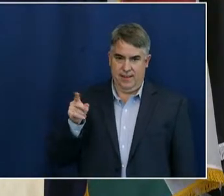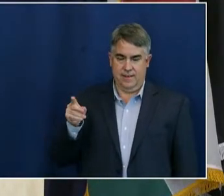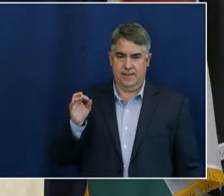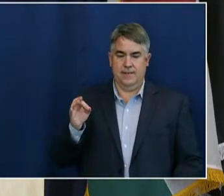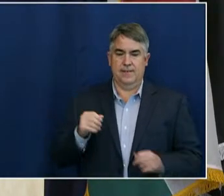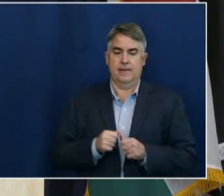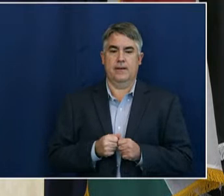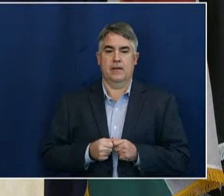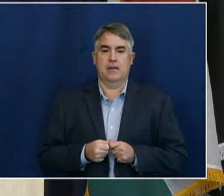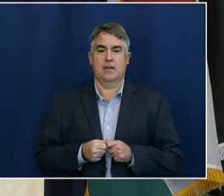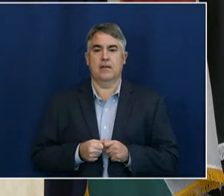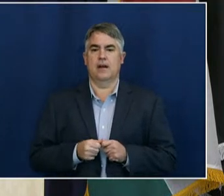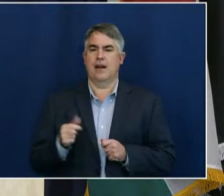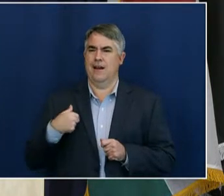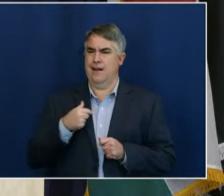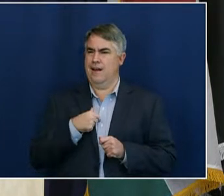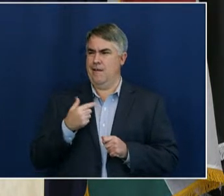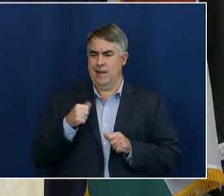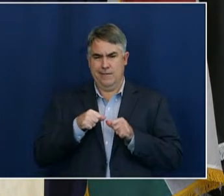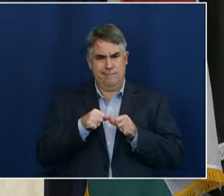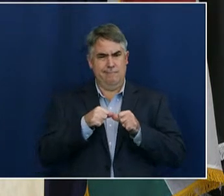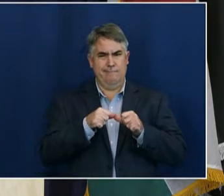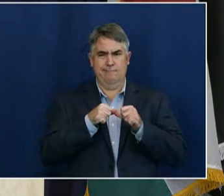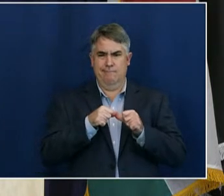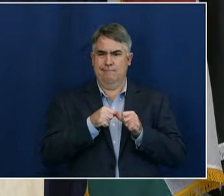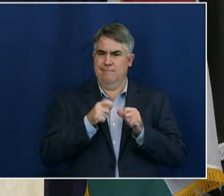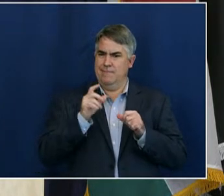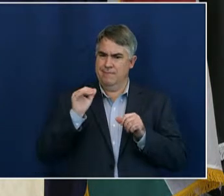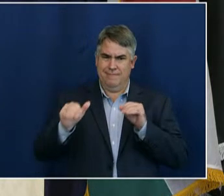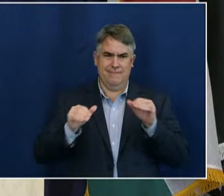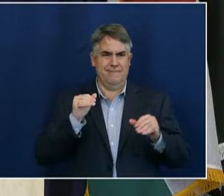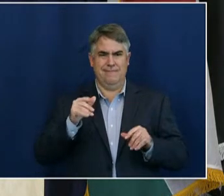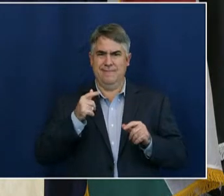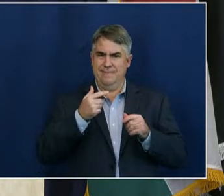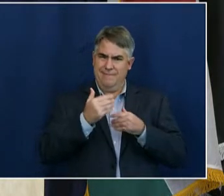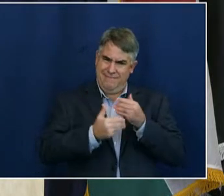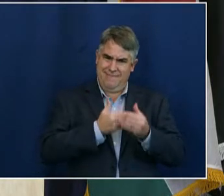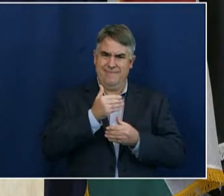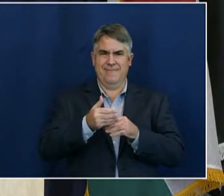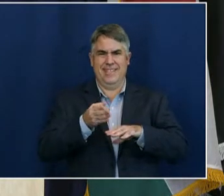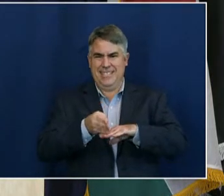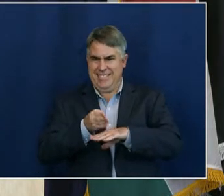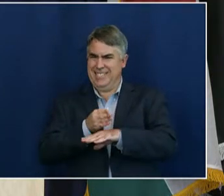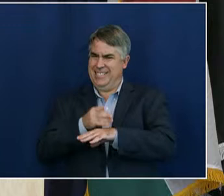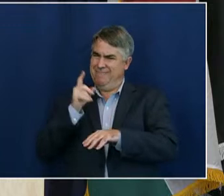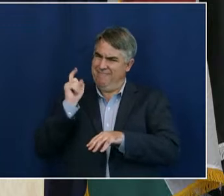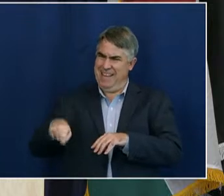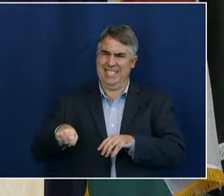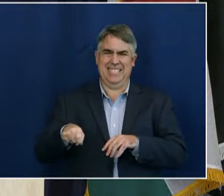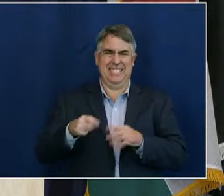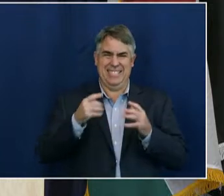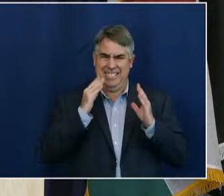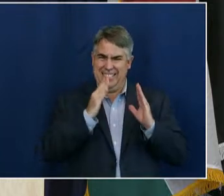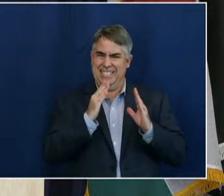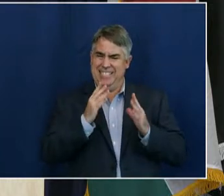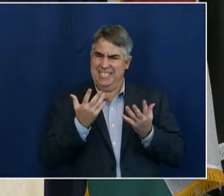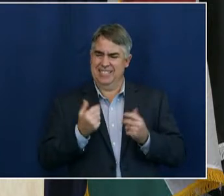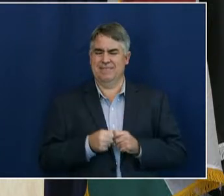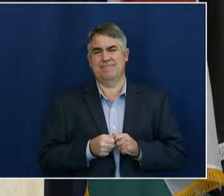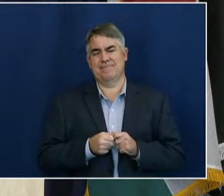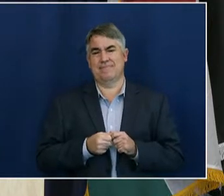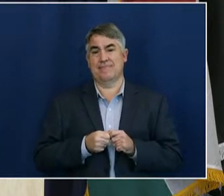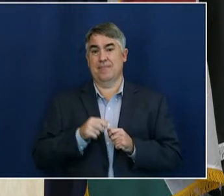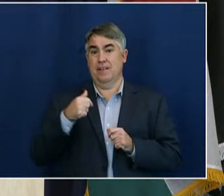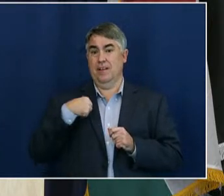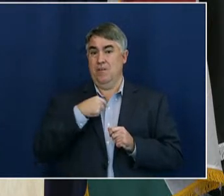We're taking the necessary steps to streamline the process for appointment setting, and this goes hand in hand with the expansion of vaccine distribution and making sure that we